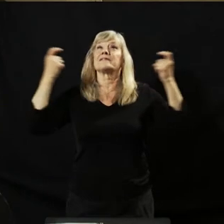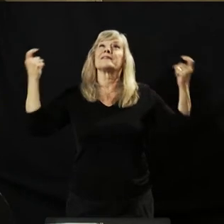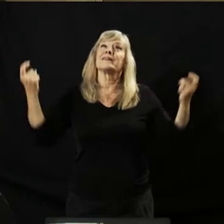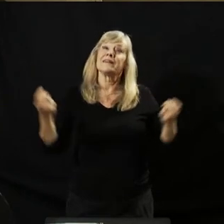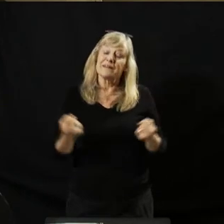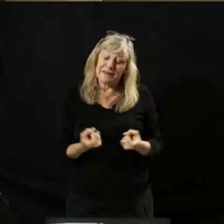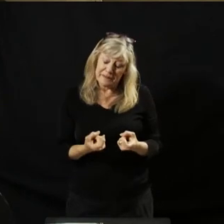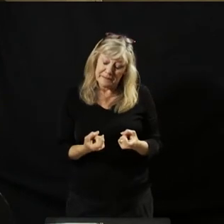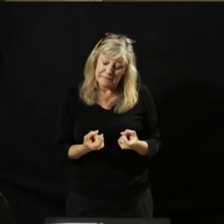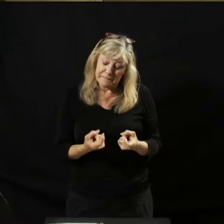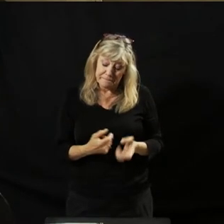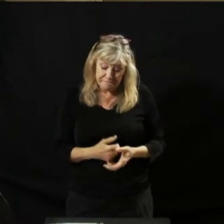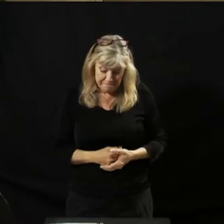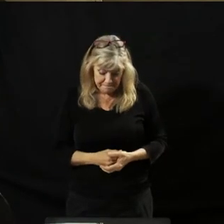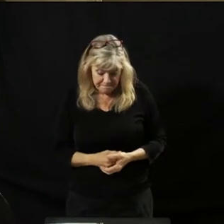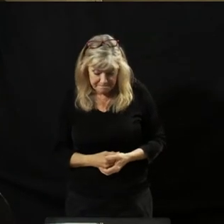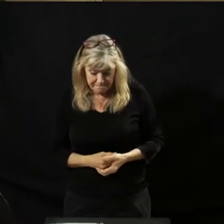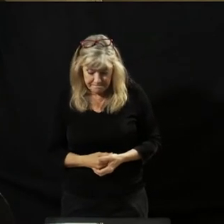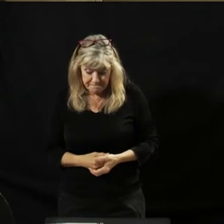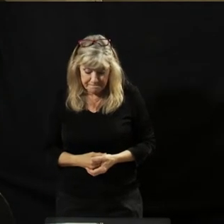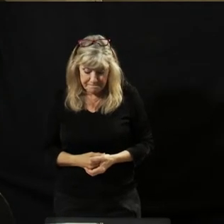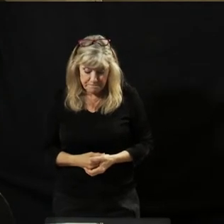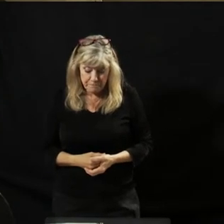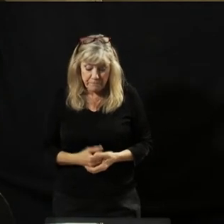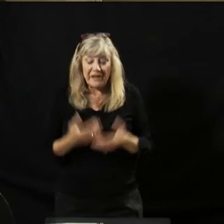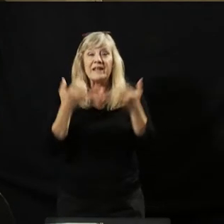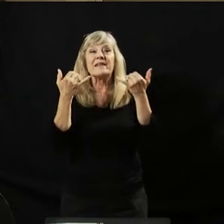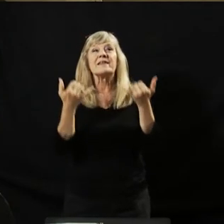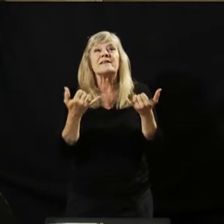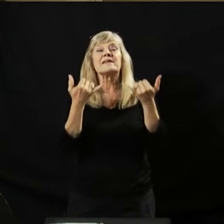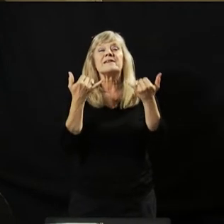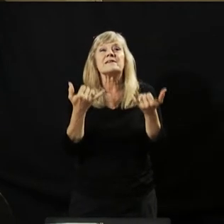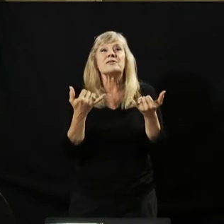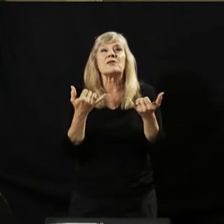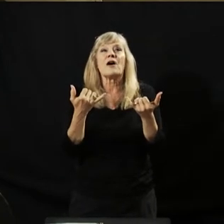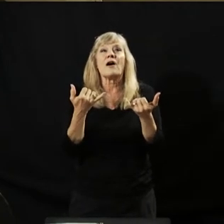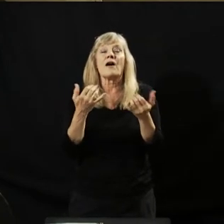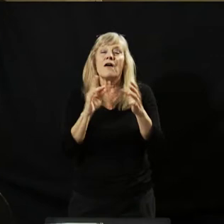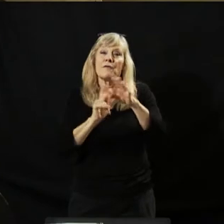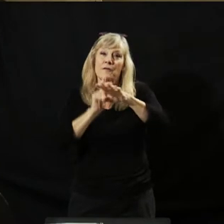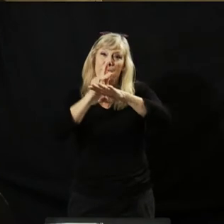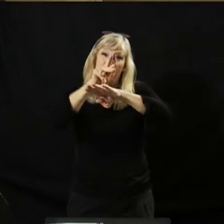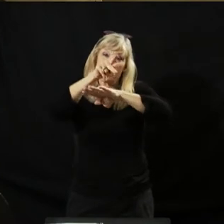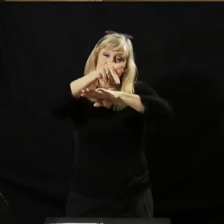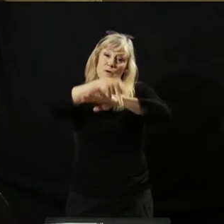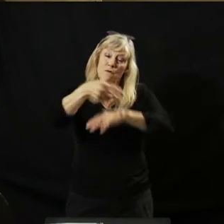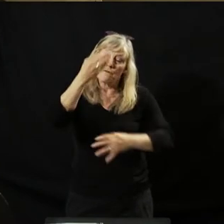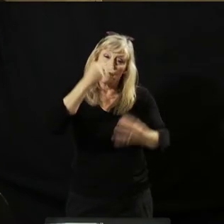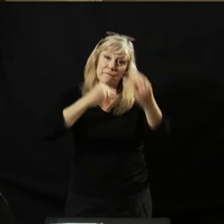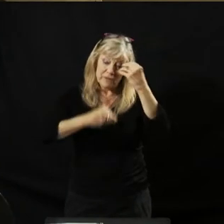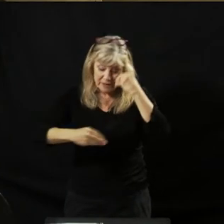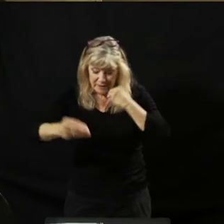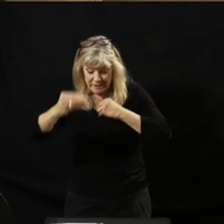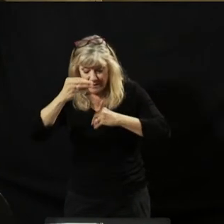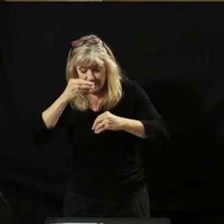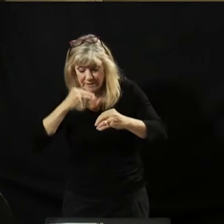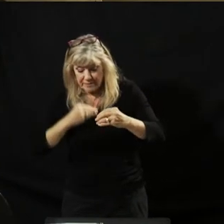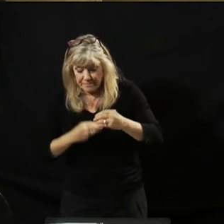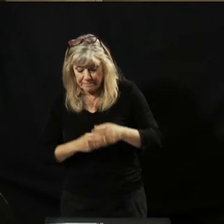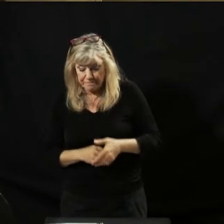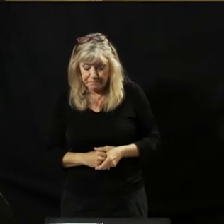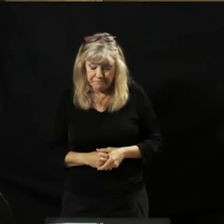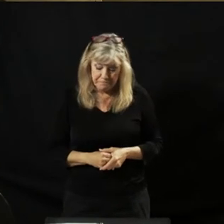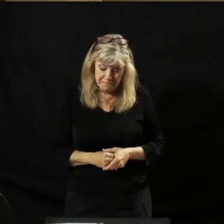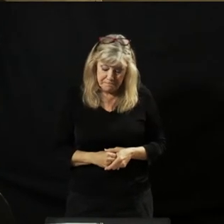sinfulness. These then are the feasts of Passover,